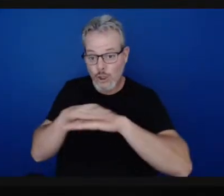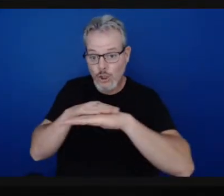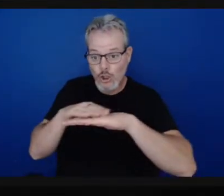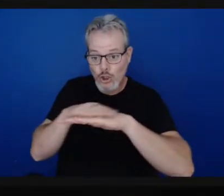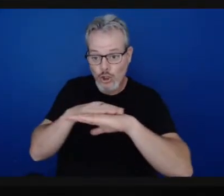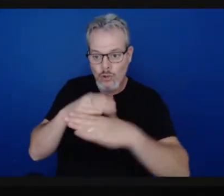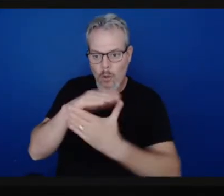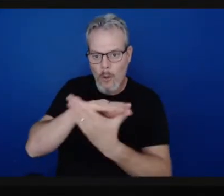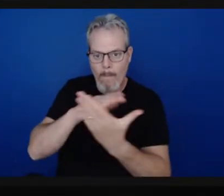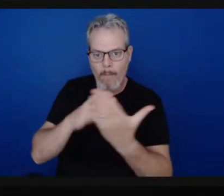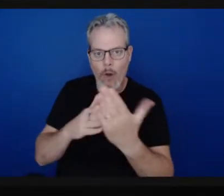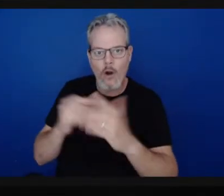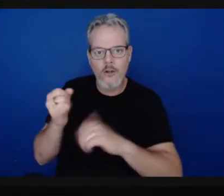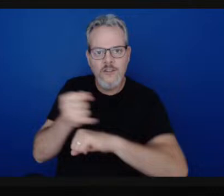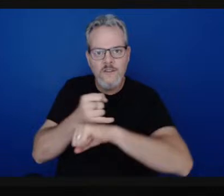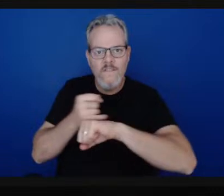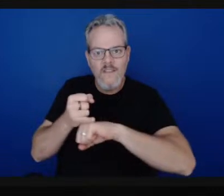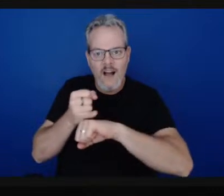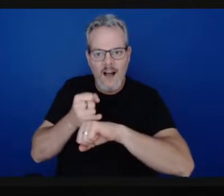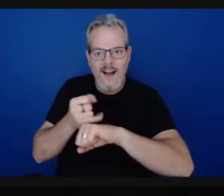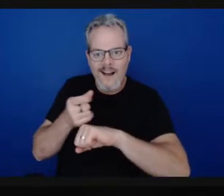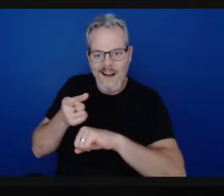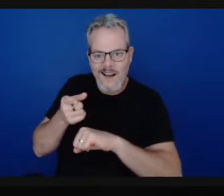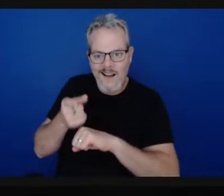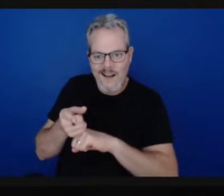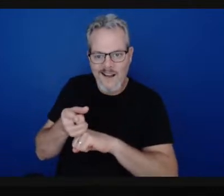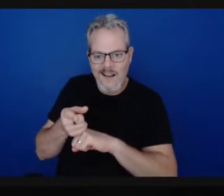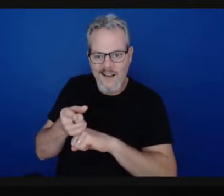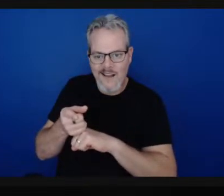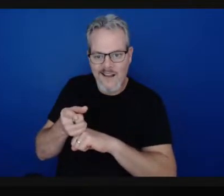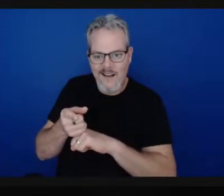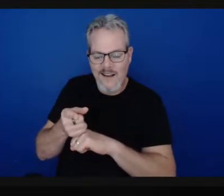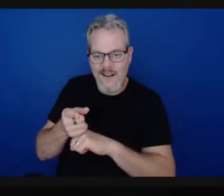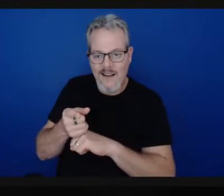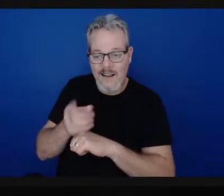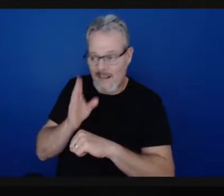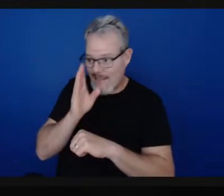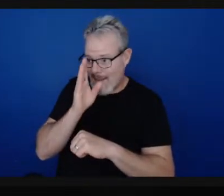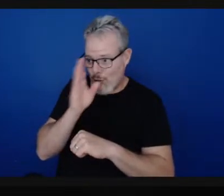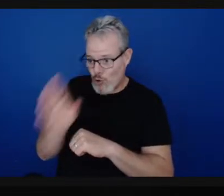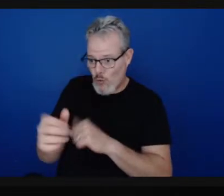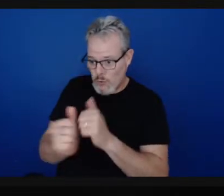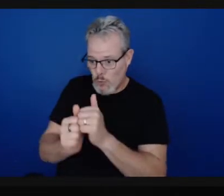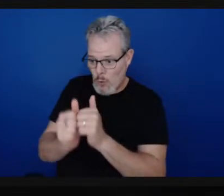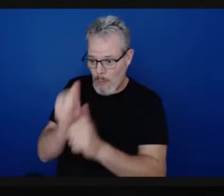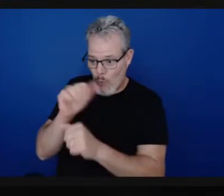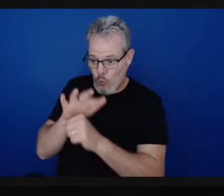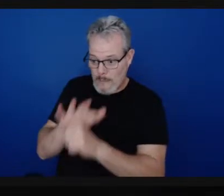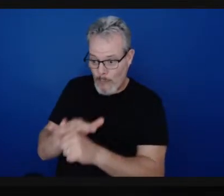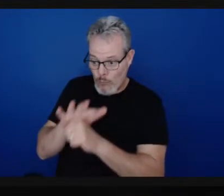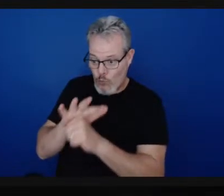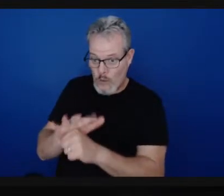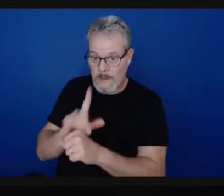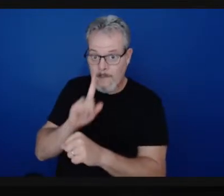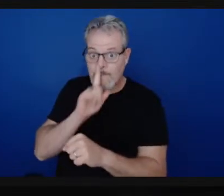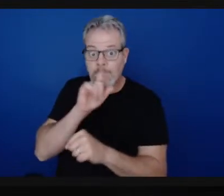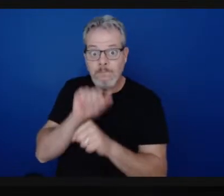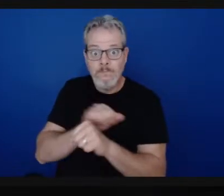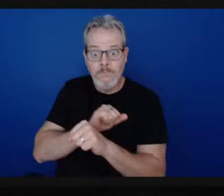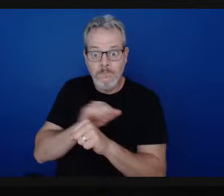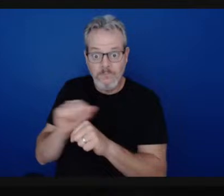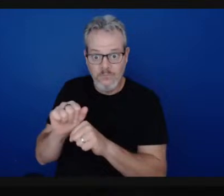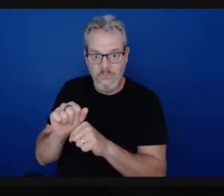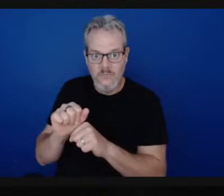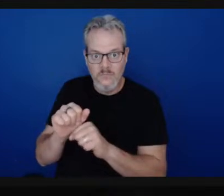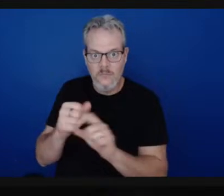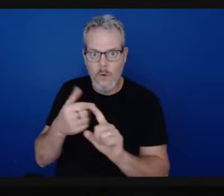island, the direction with the most pressure is actually away from the